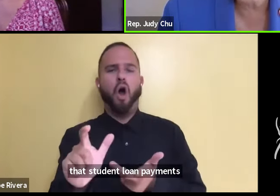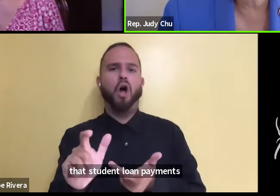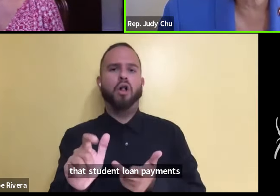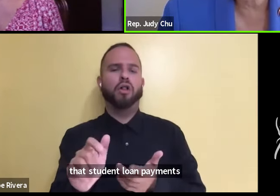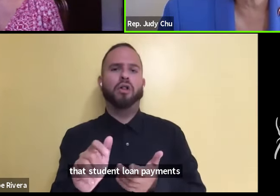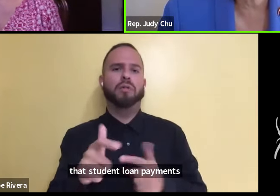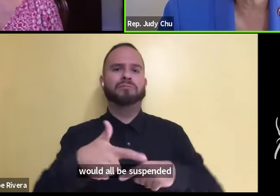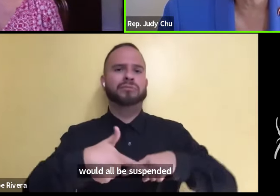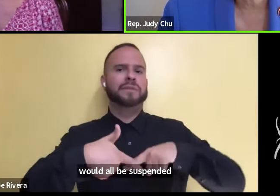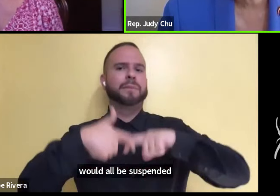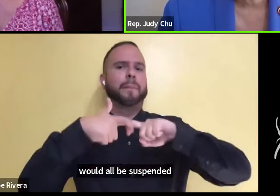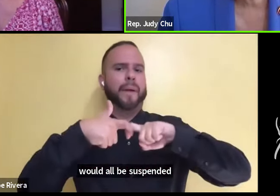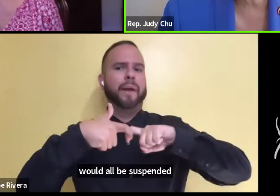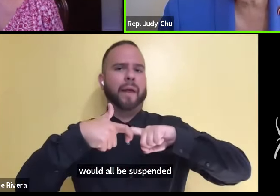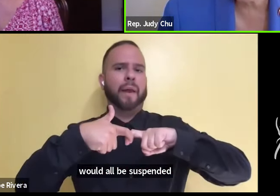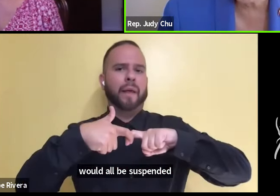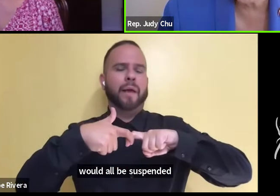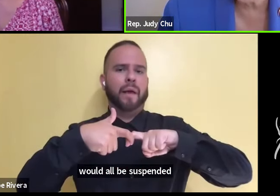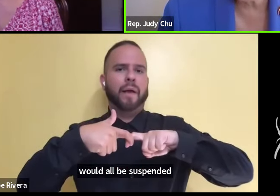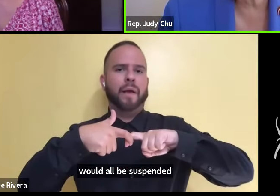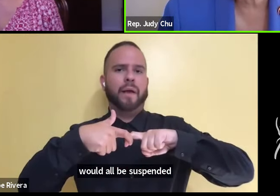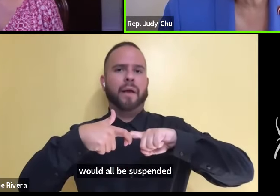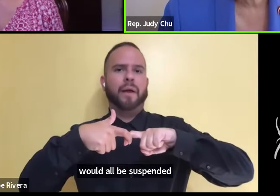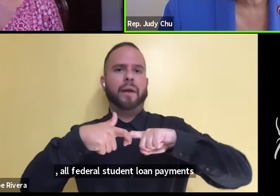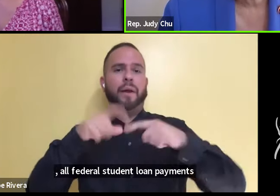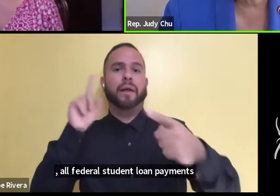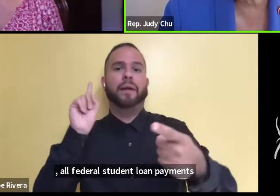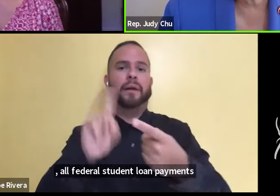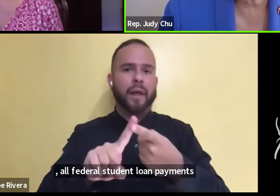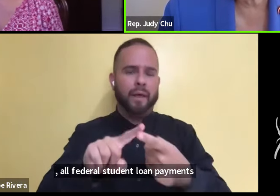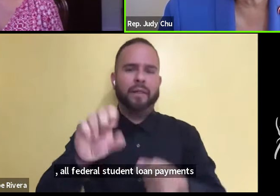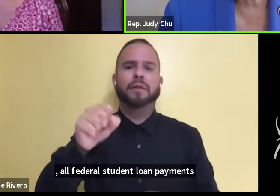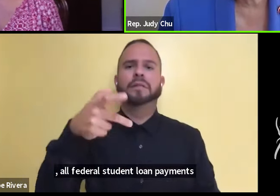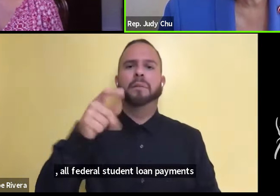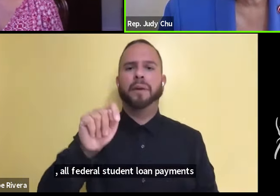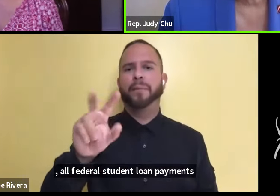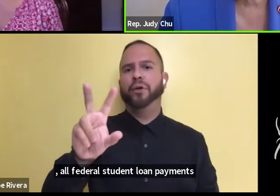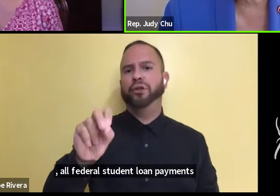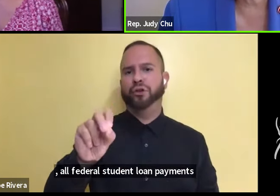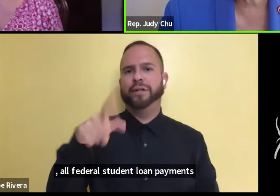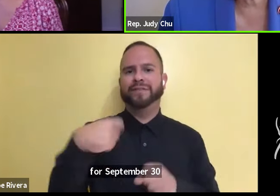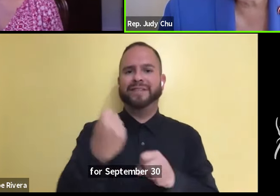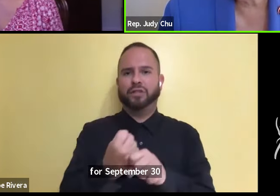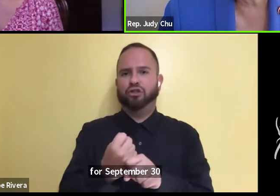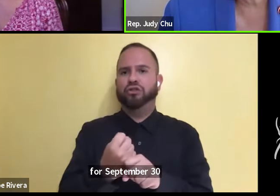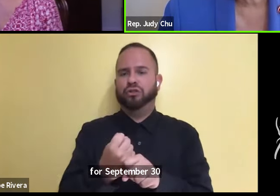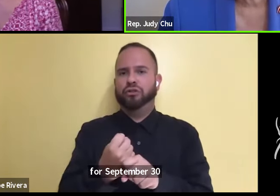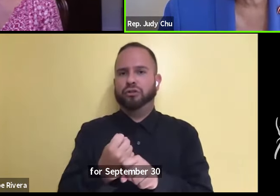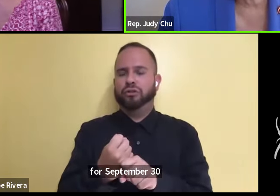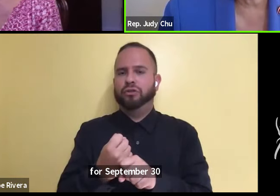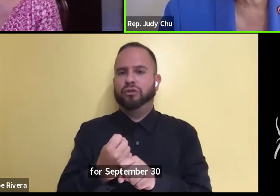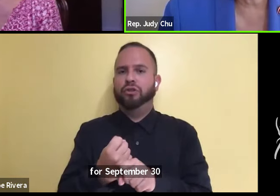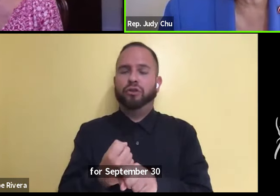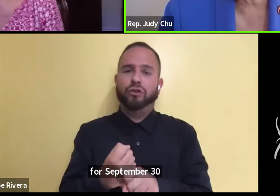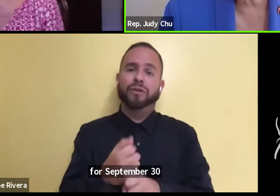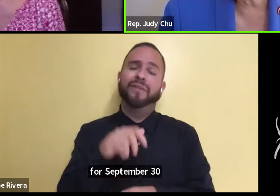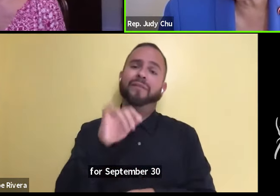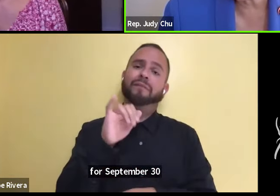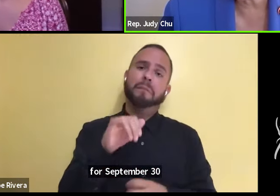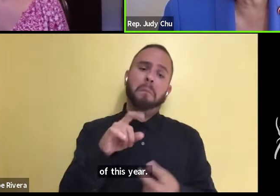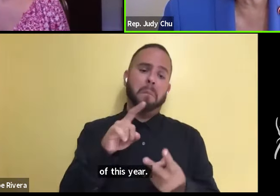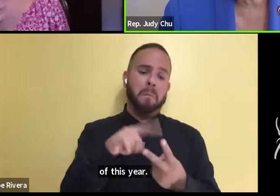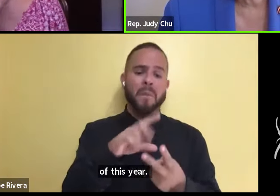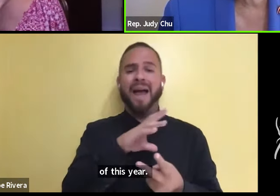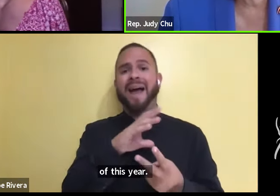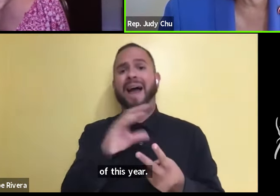federal student loan payments through September 30th of this year. Not only that, these